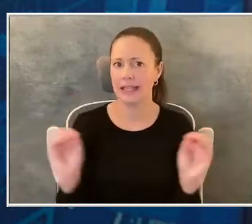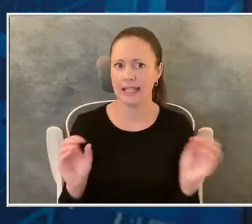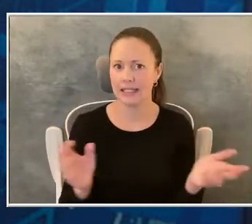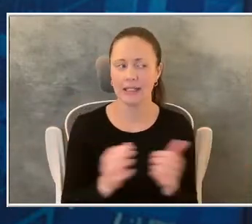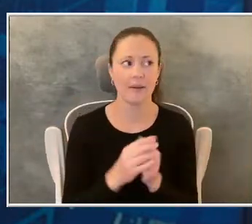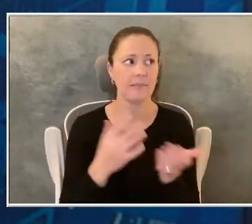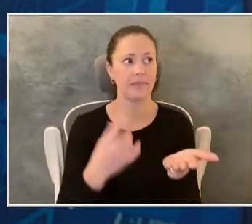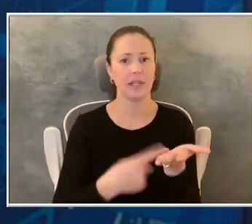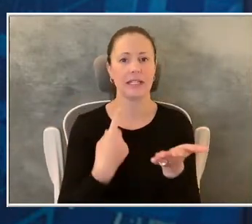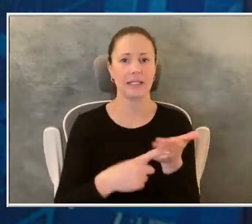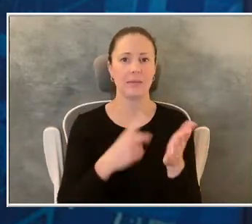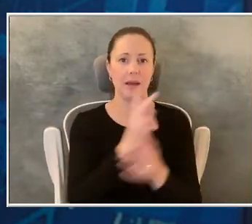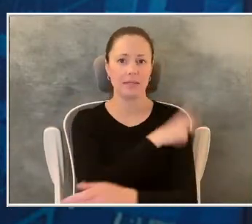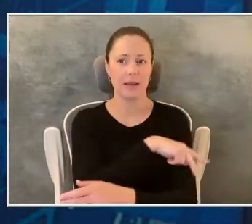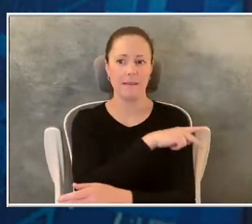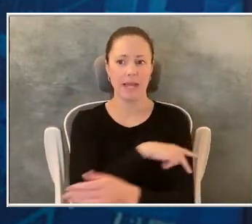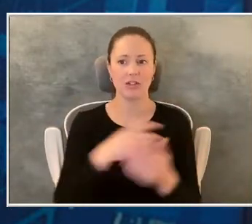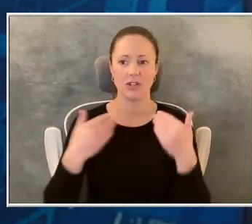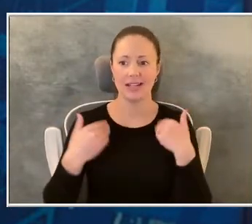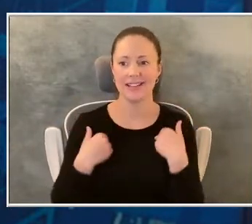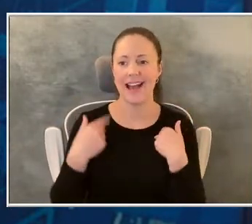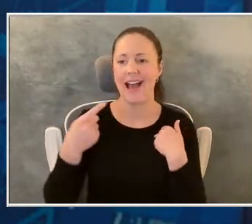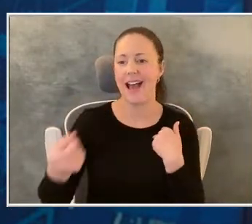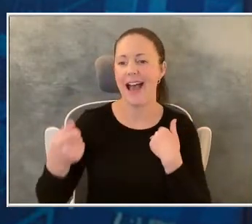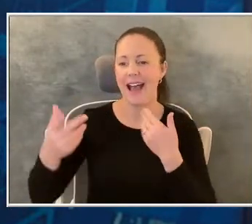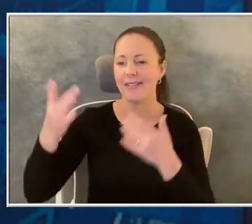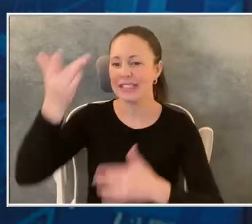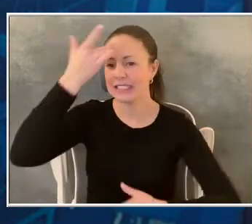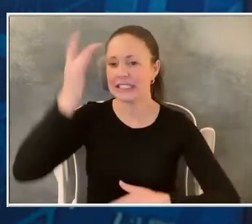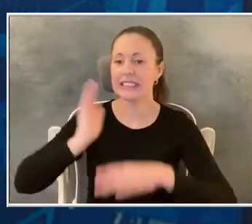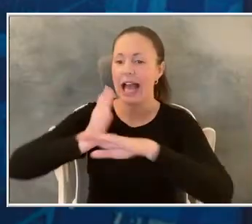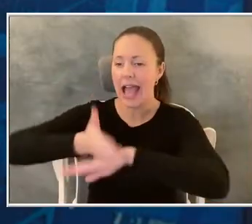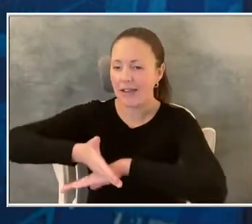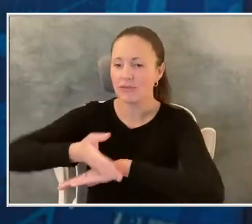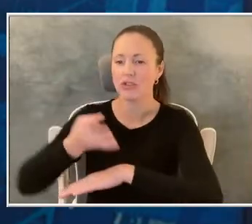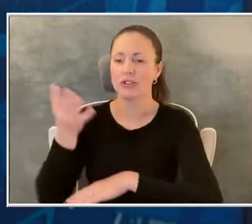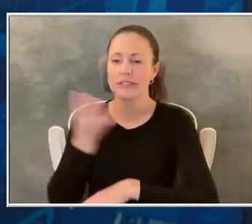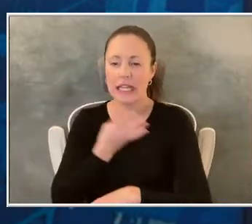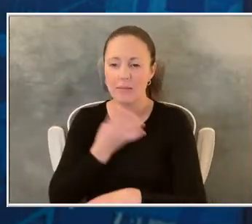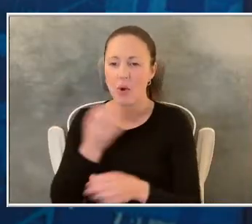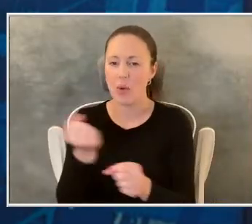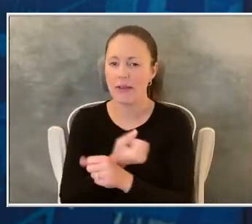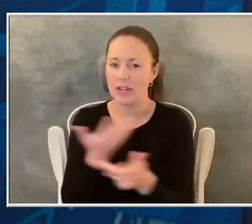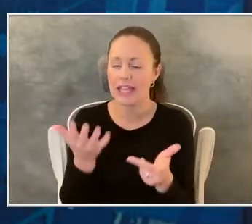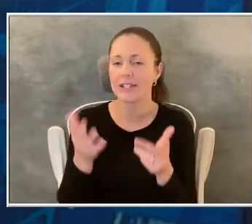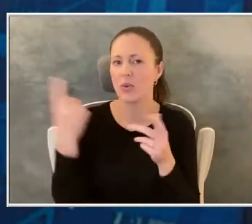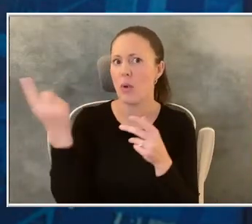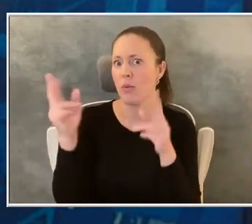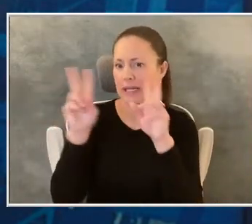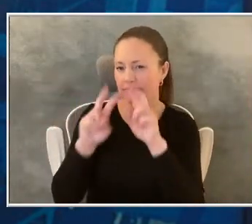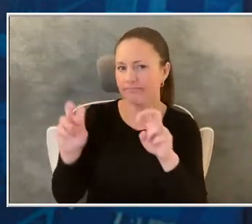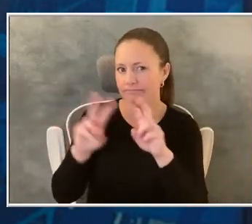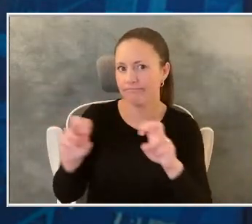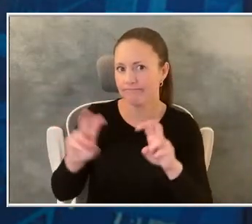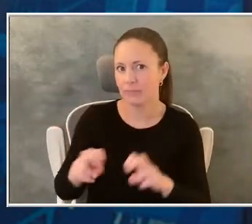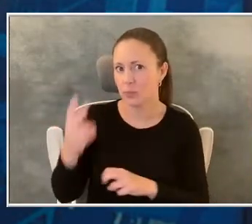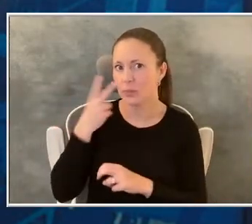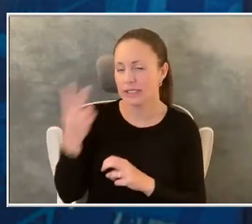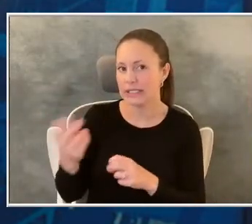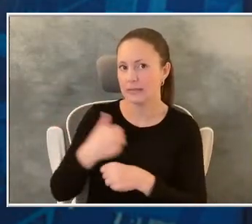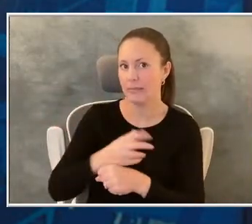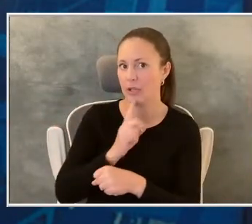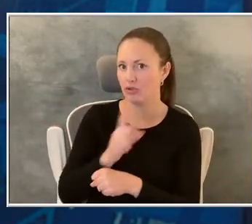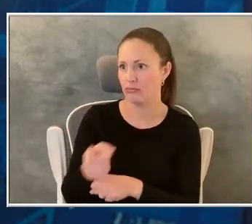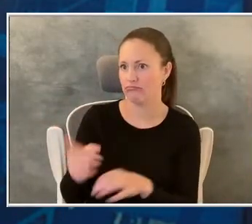get graft versus host disease, so always assessing for those sort of things and jumping on it right away. But as we